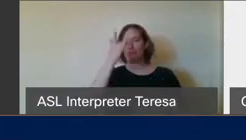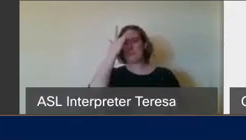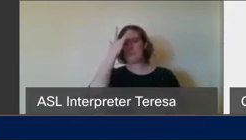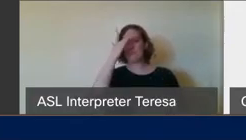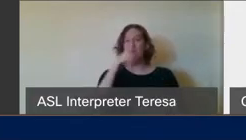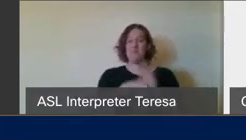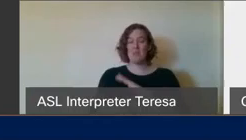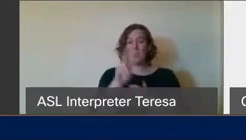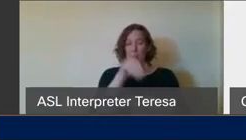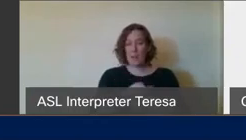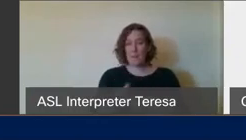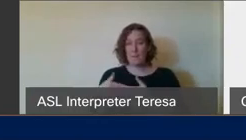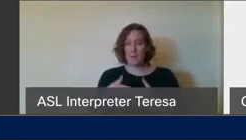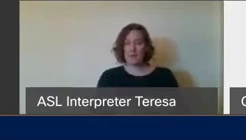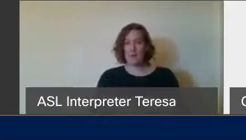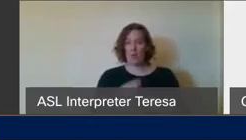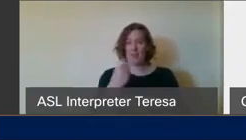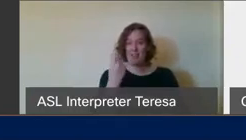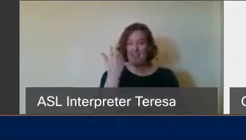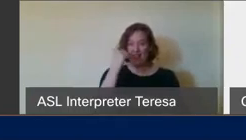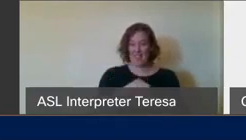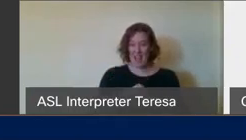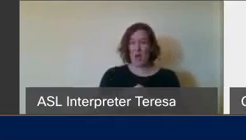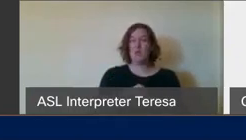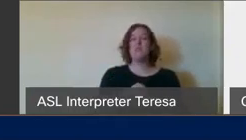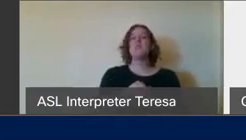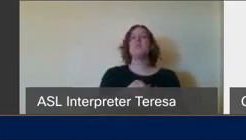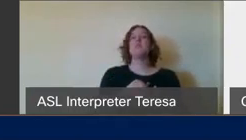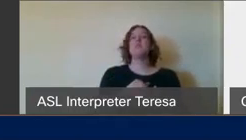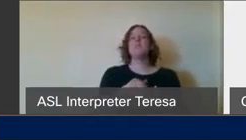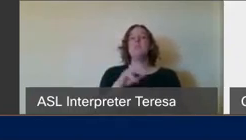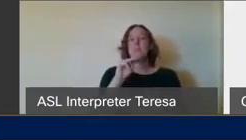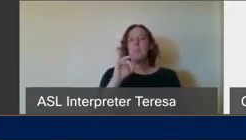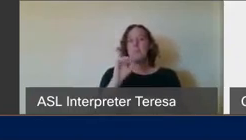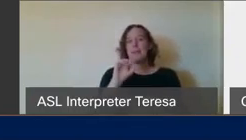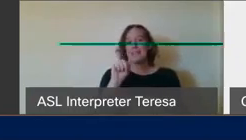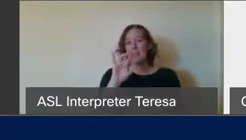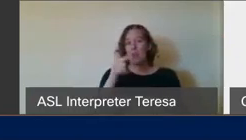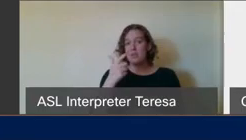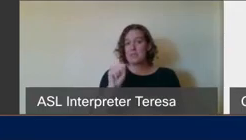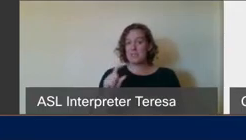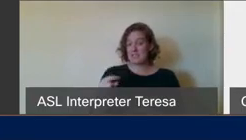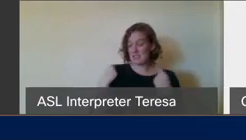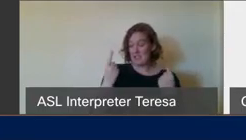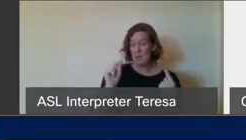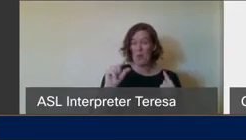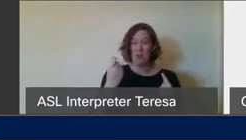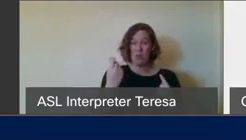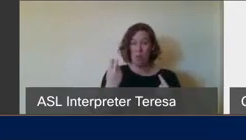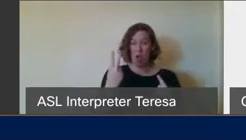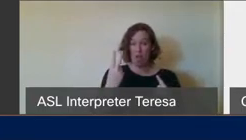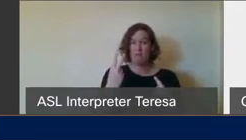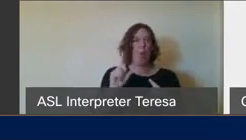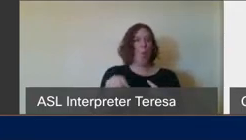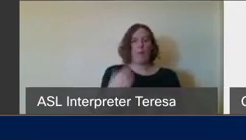miscarriages. As a result of vaccines, since 2012, only 15 cases of rubella were reported in